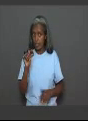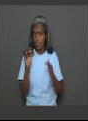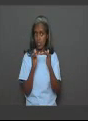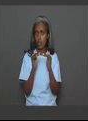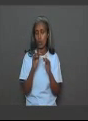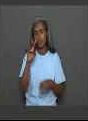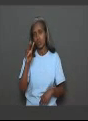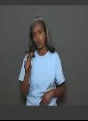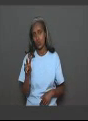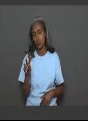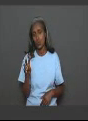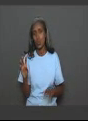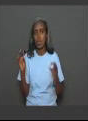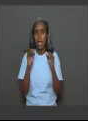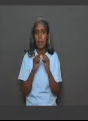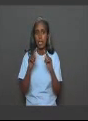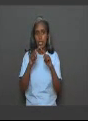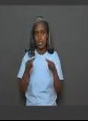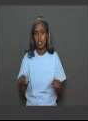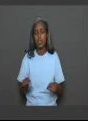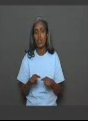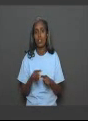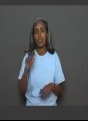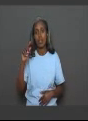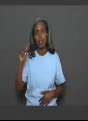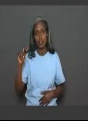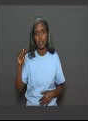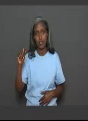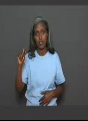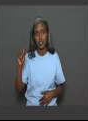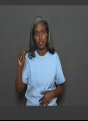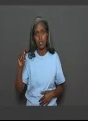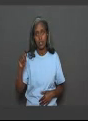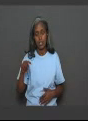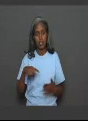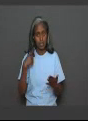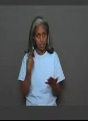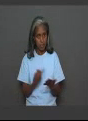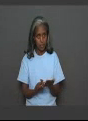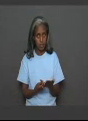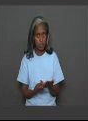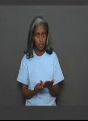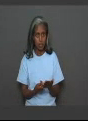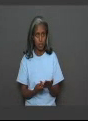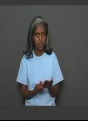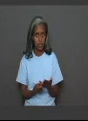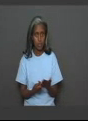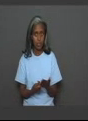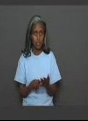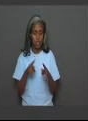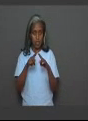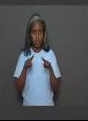If T equals 2 plus delta T, then